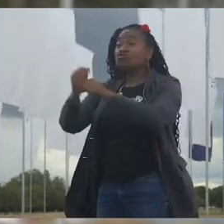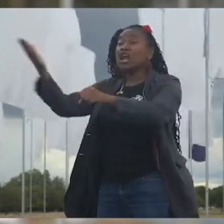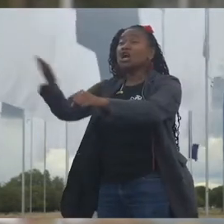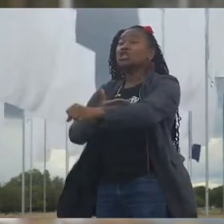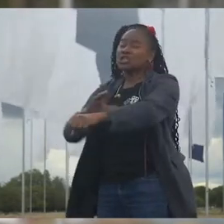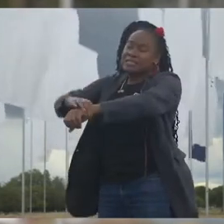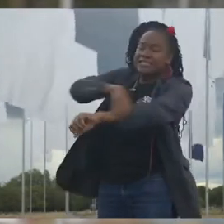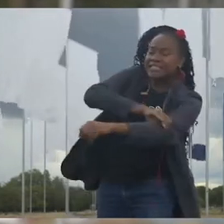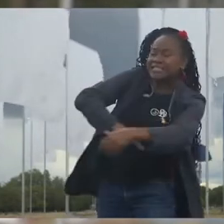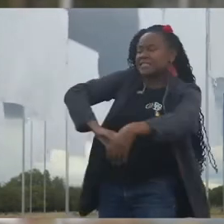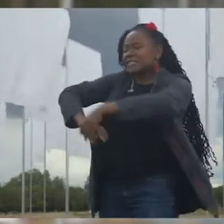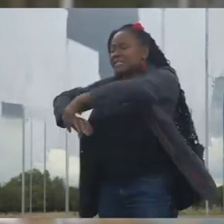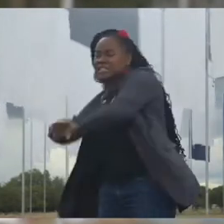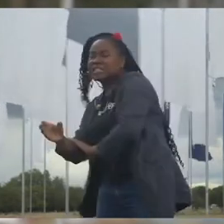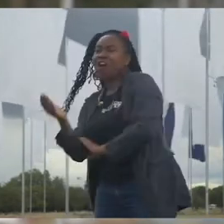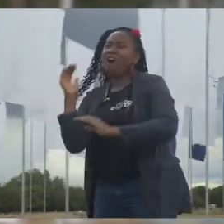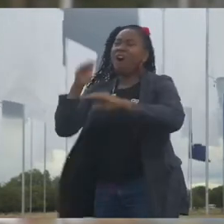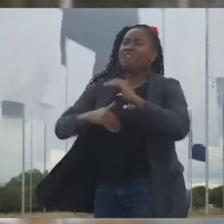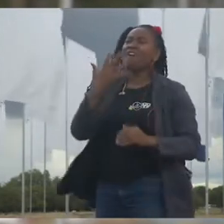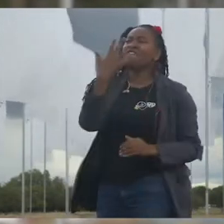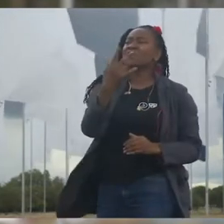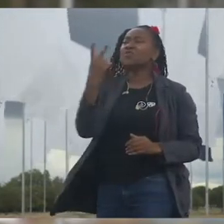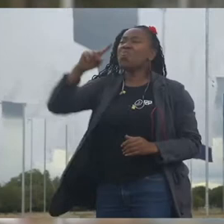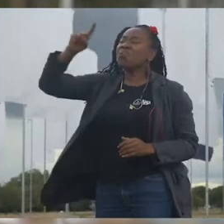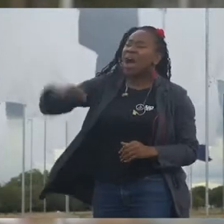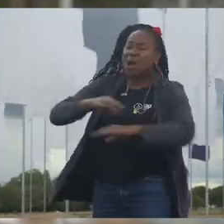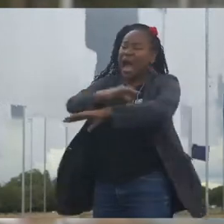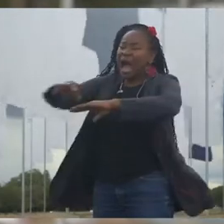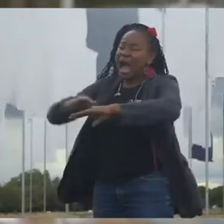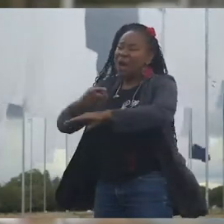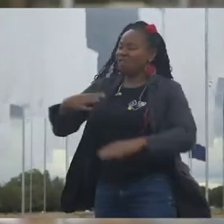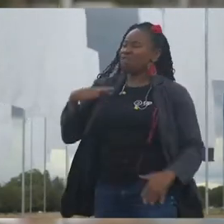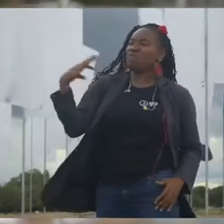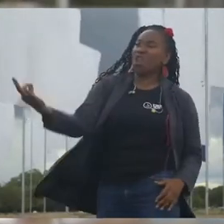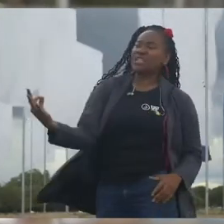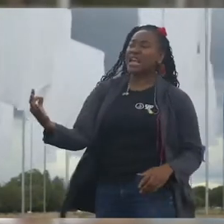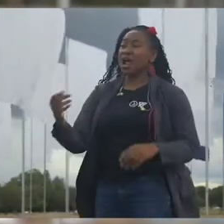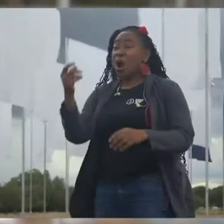over 52,000 hours of volunteering time, almost